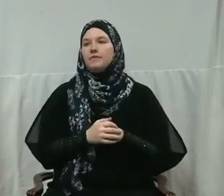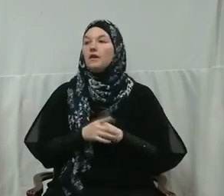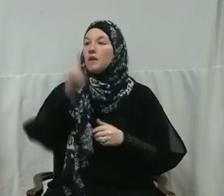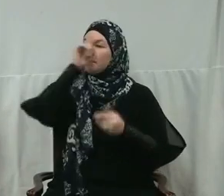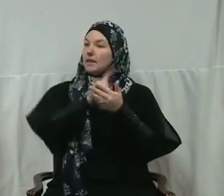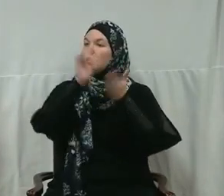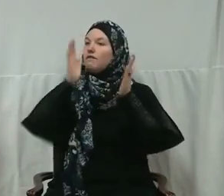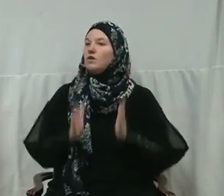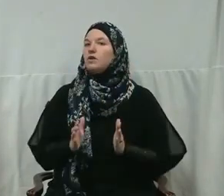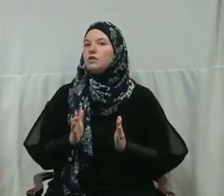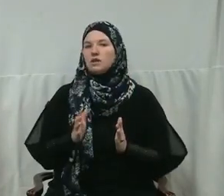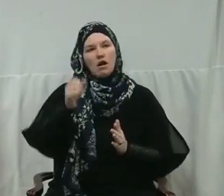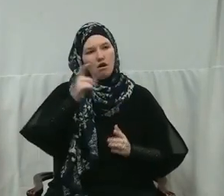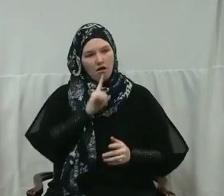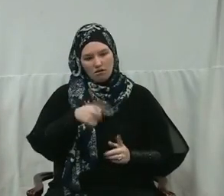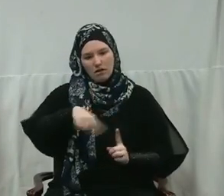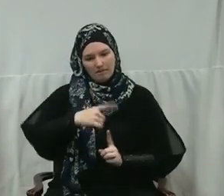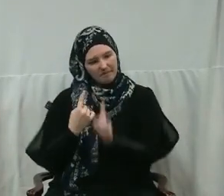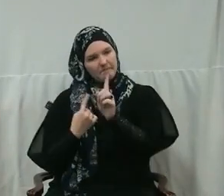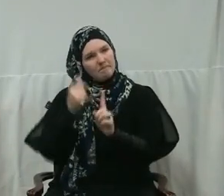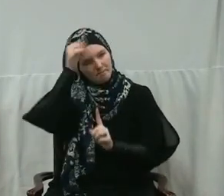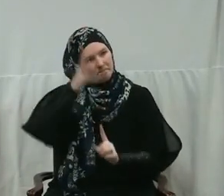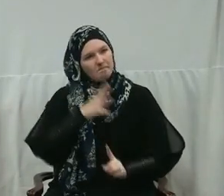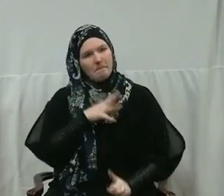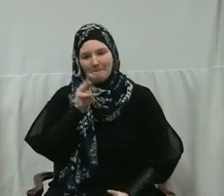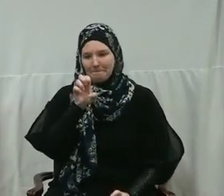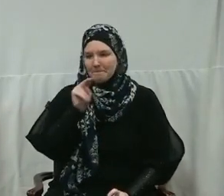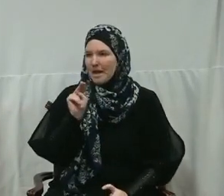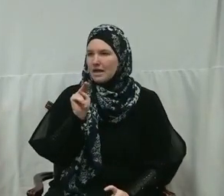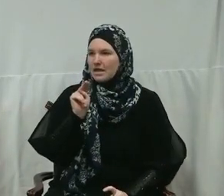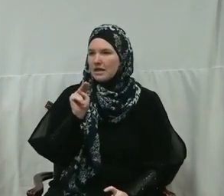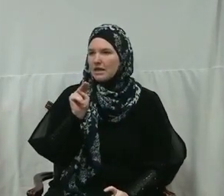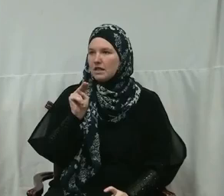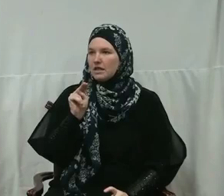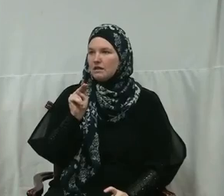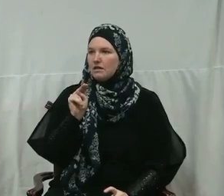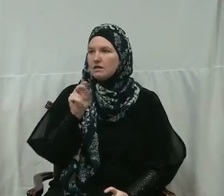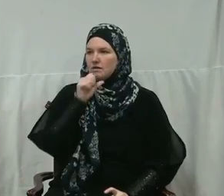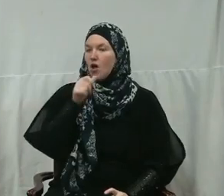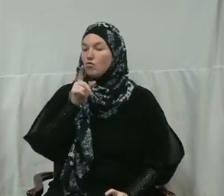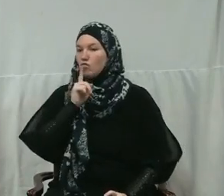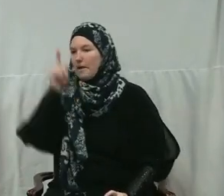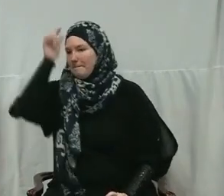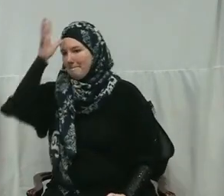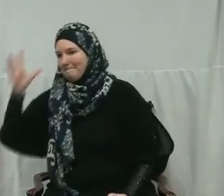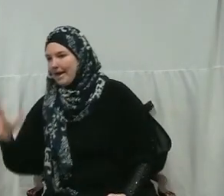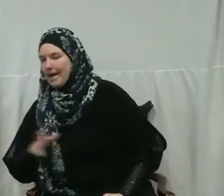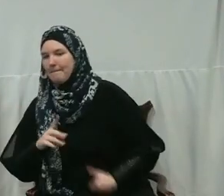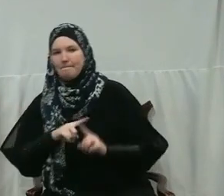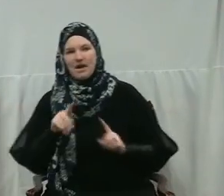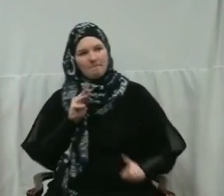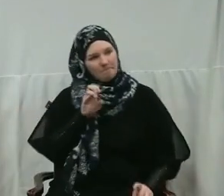believers are men. Men, not masculine men, but